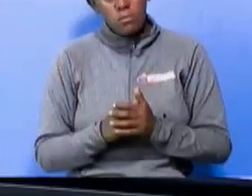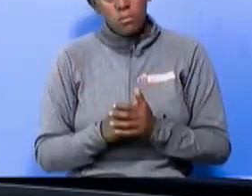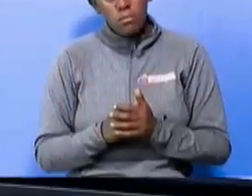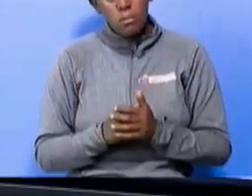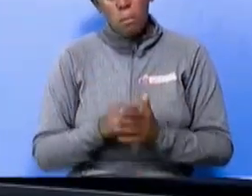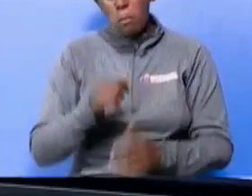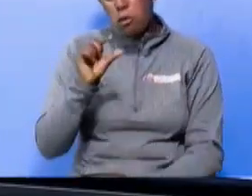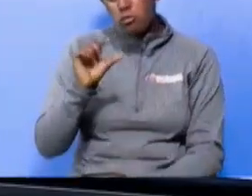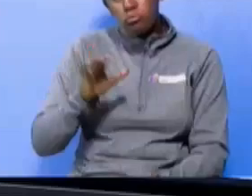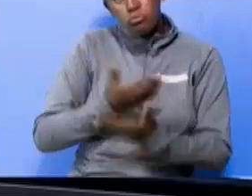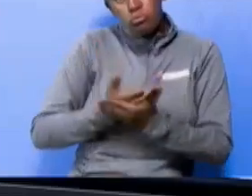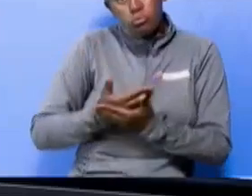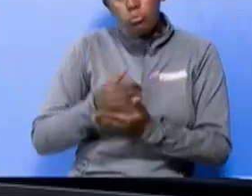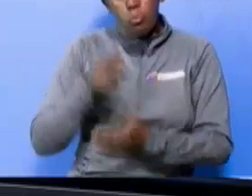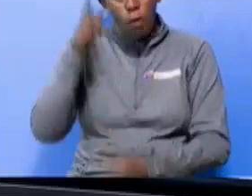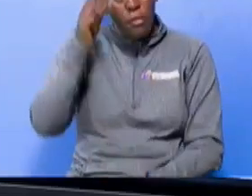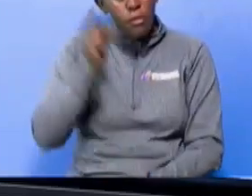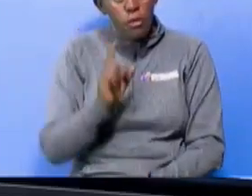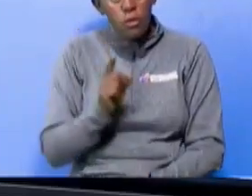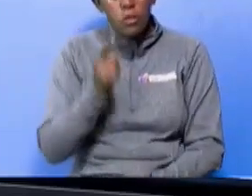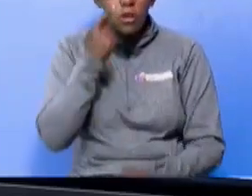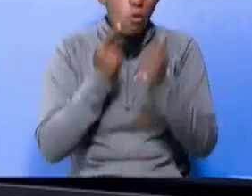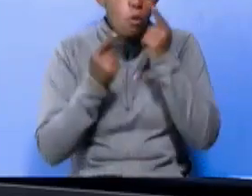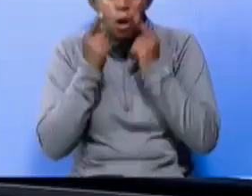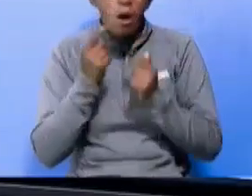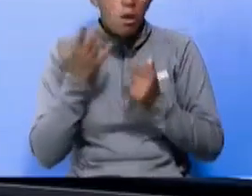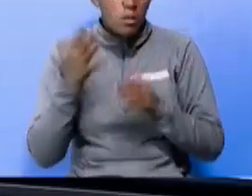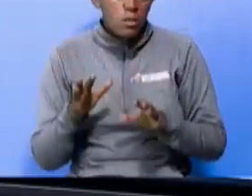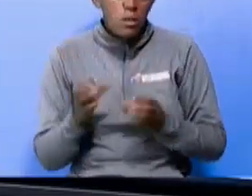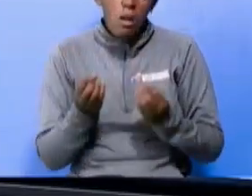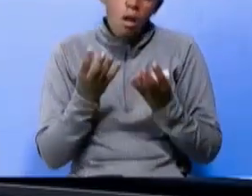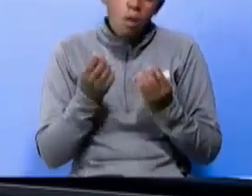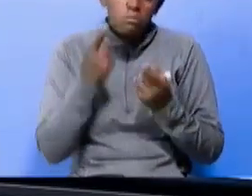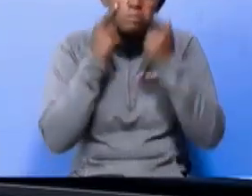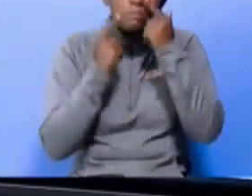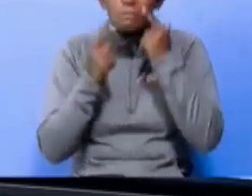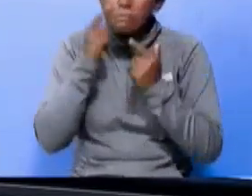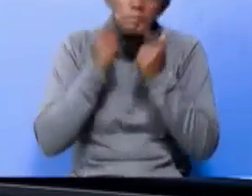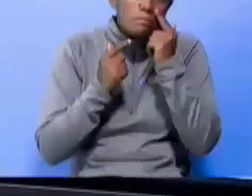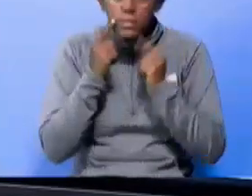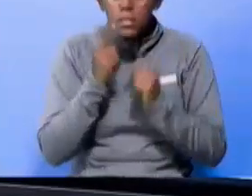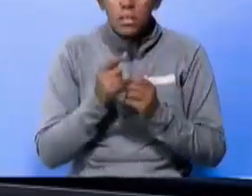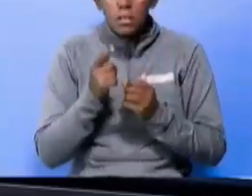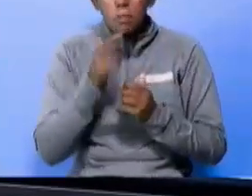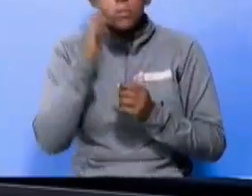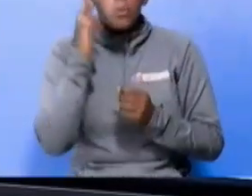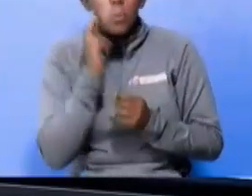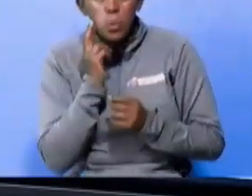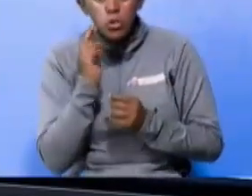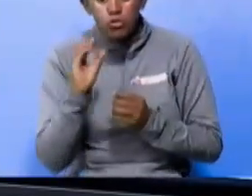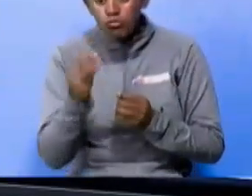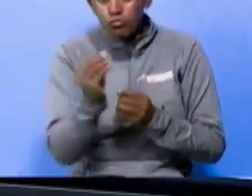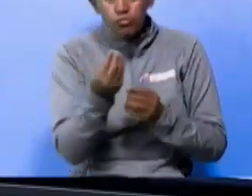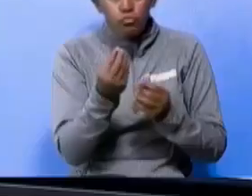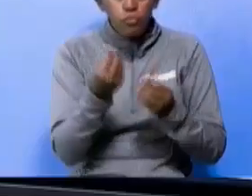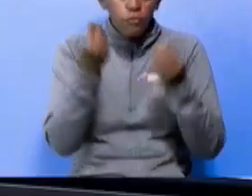brother cried a lot because he lost his doll,